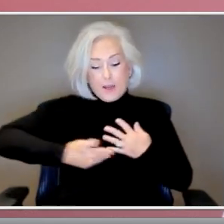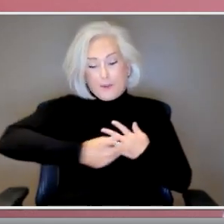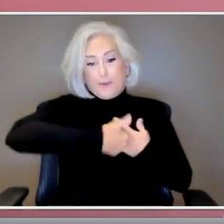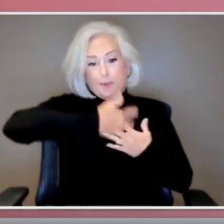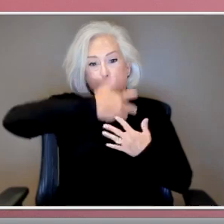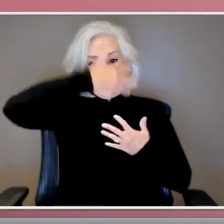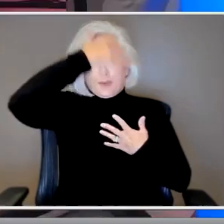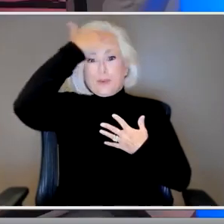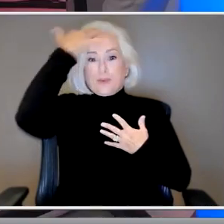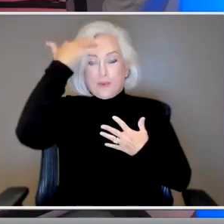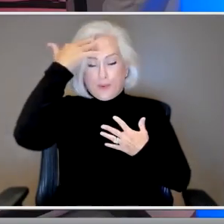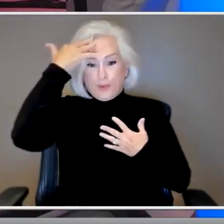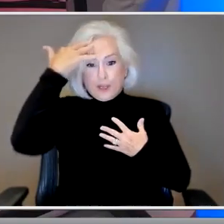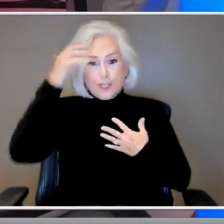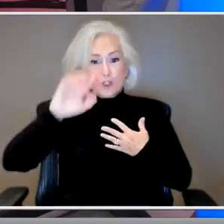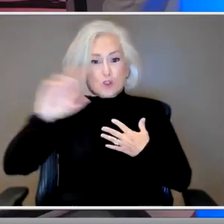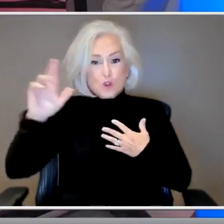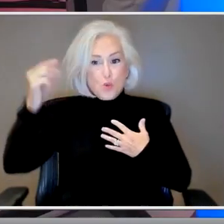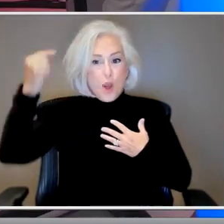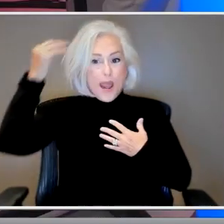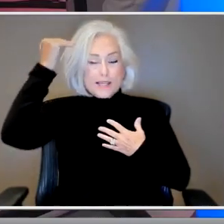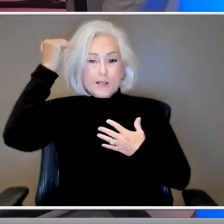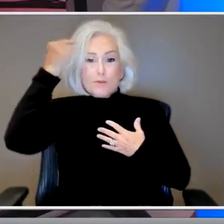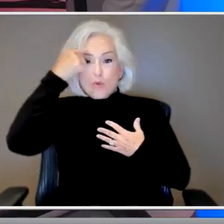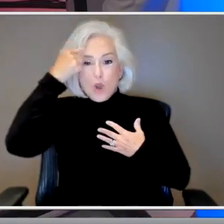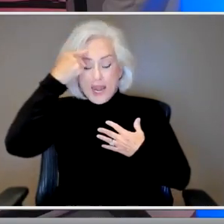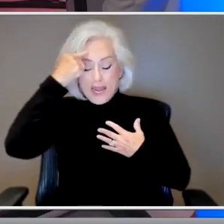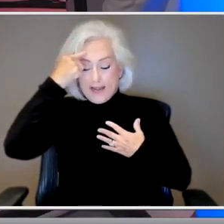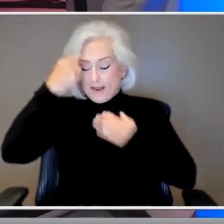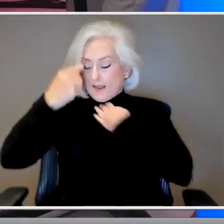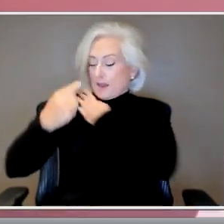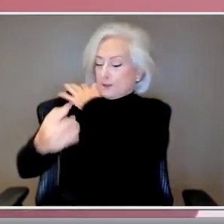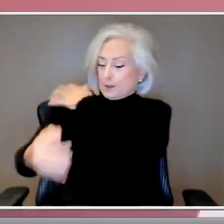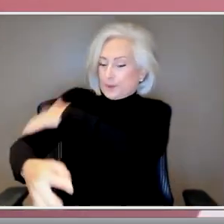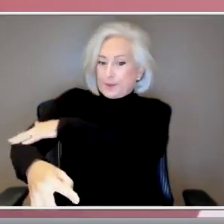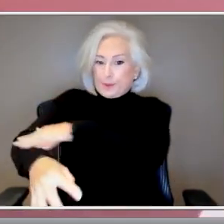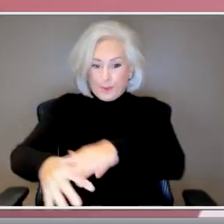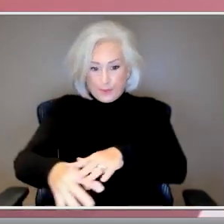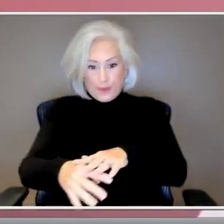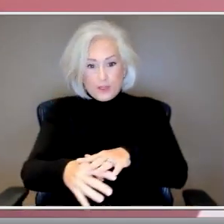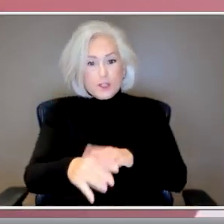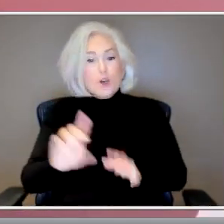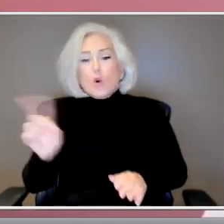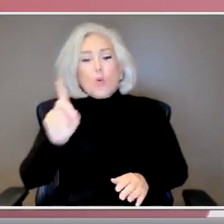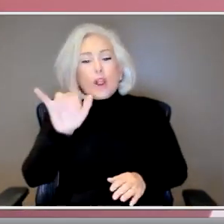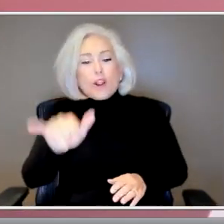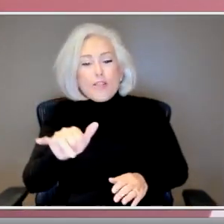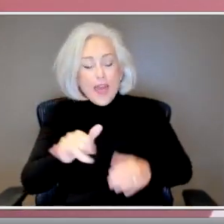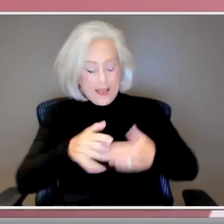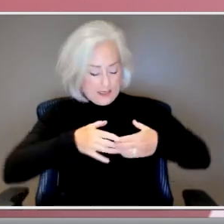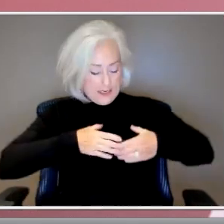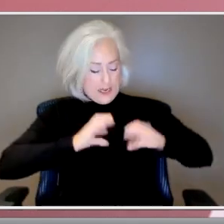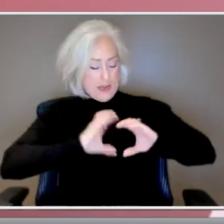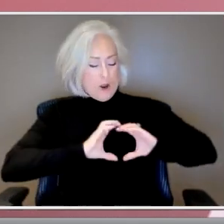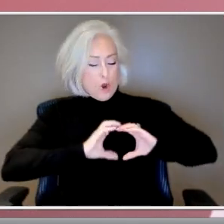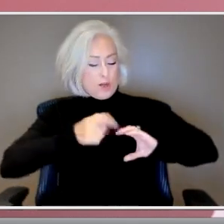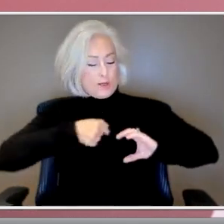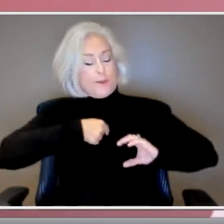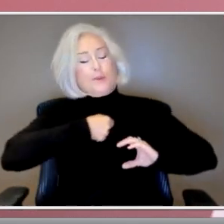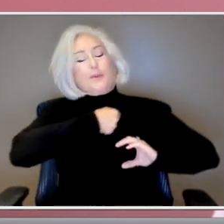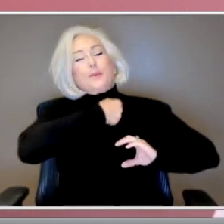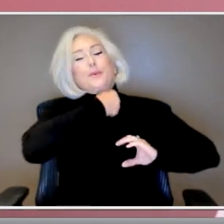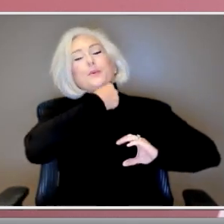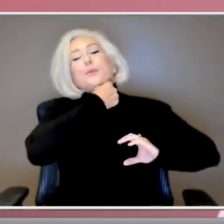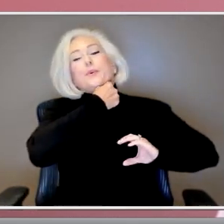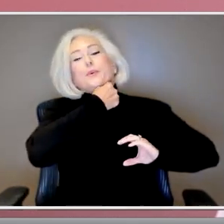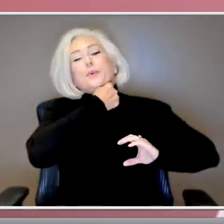just facing the camera, where is that on your chest? Can you point to where that is? Yeah, so it's actually high up. It's towards the neck. Okay. And then this is where the aorta in the front of